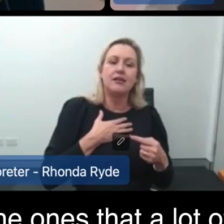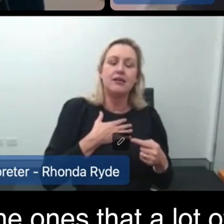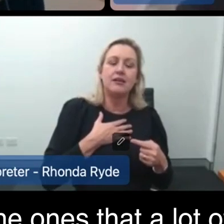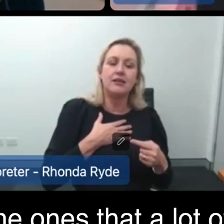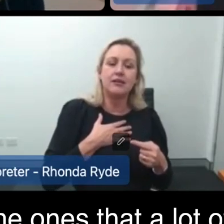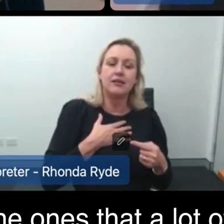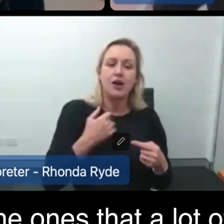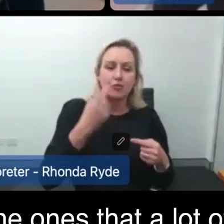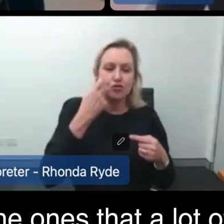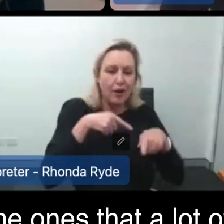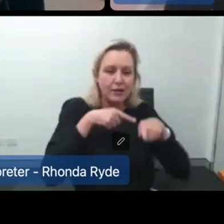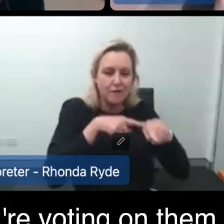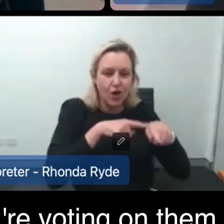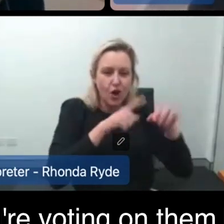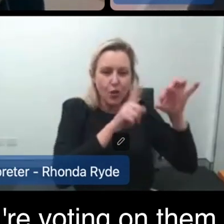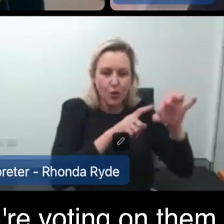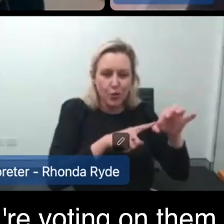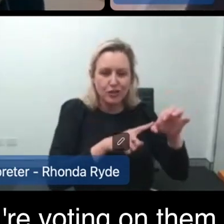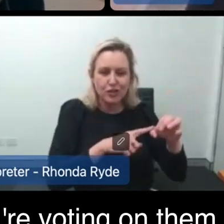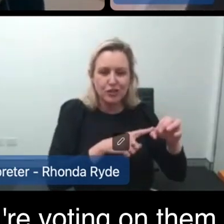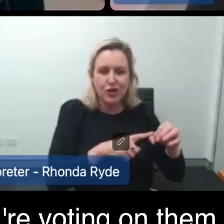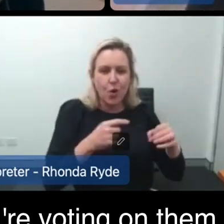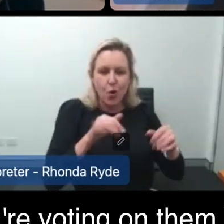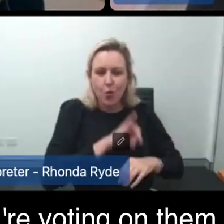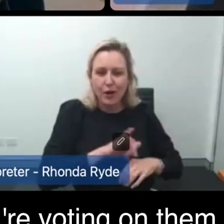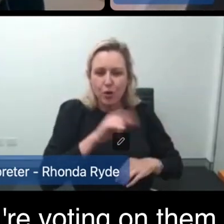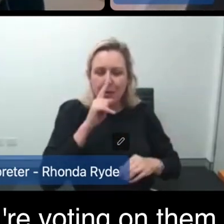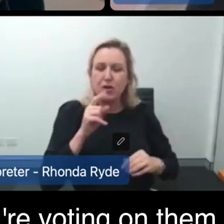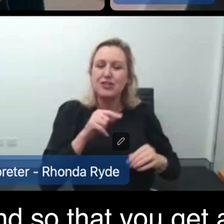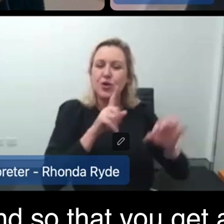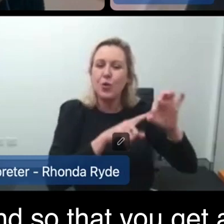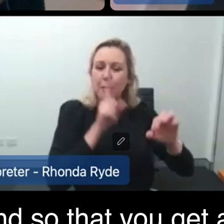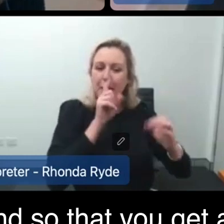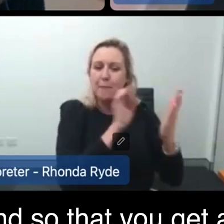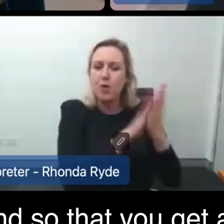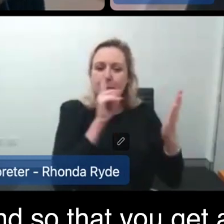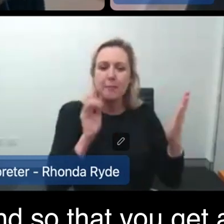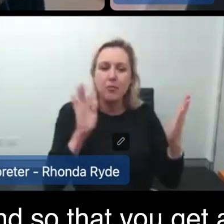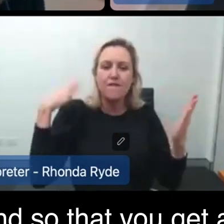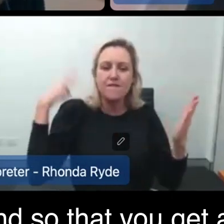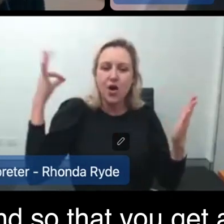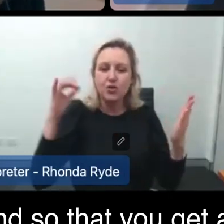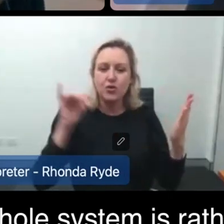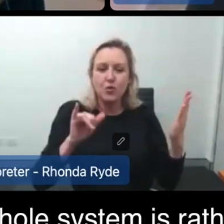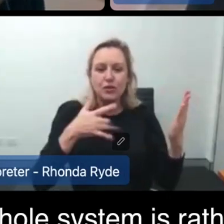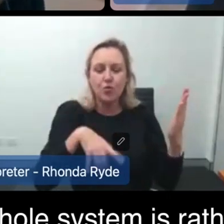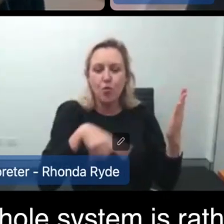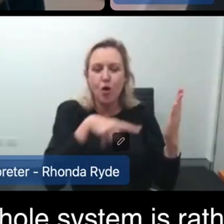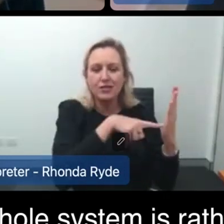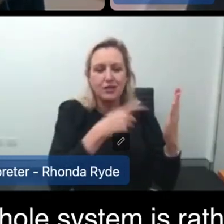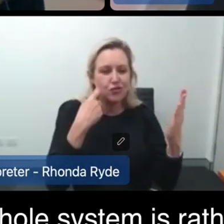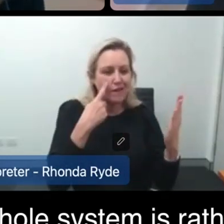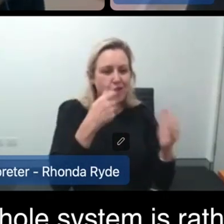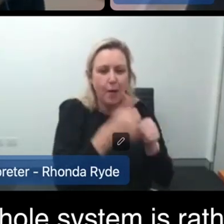I'm trying to go to both the ones that a lot of people care about because you're voting on them, but also to move the topics around so that you get a kind of